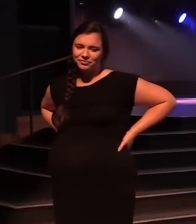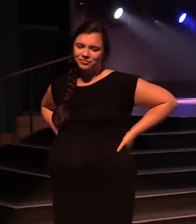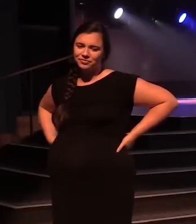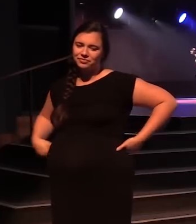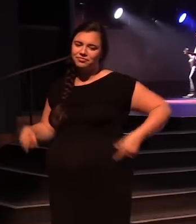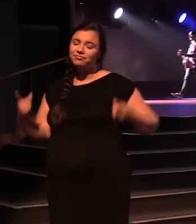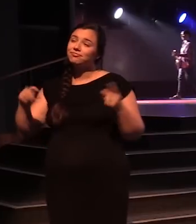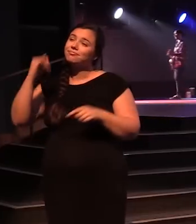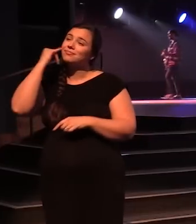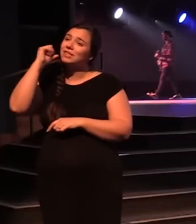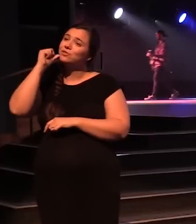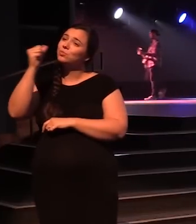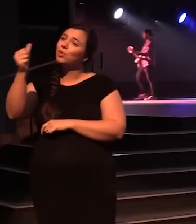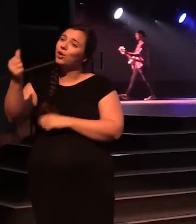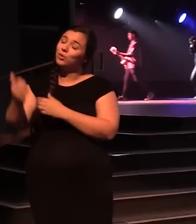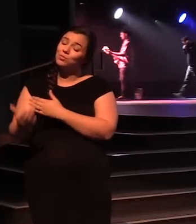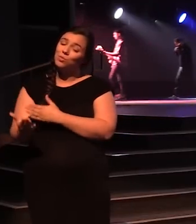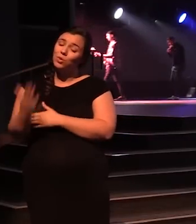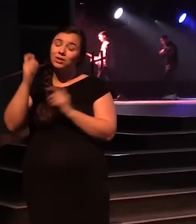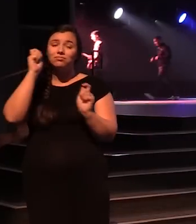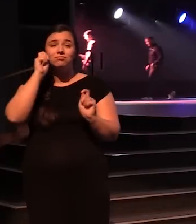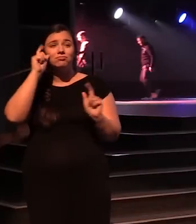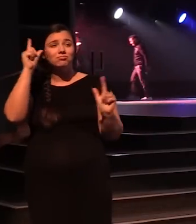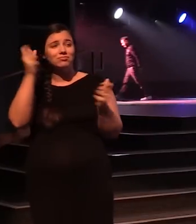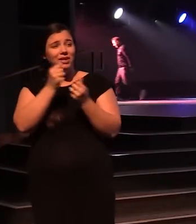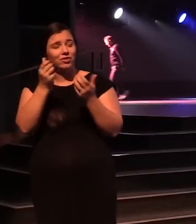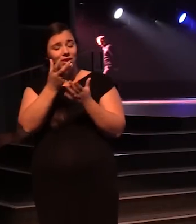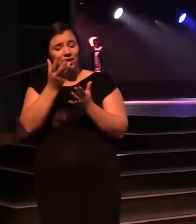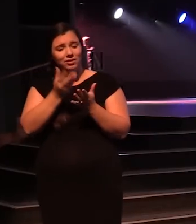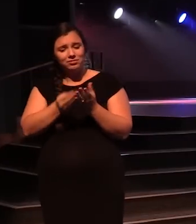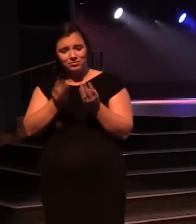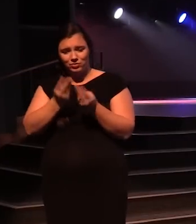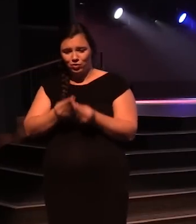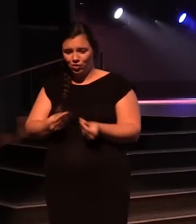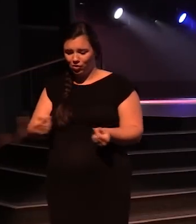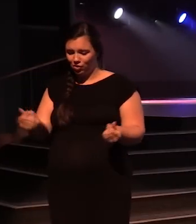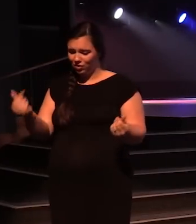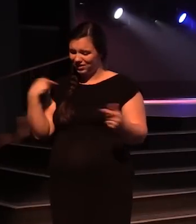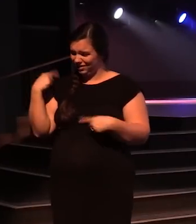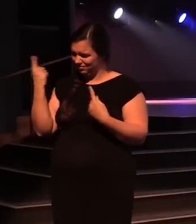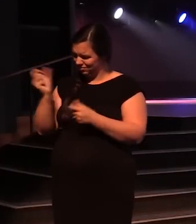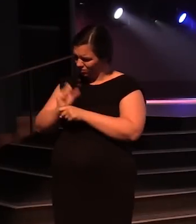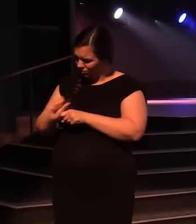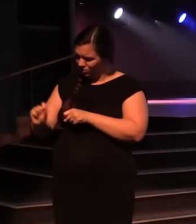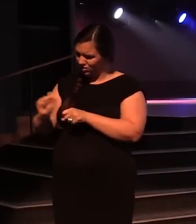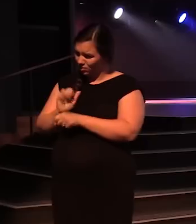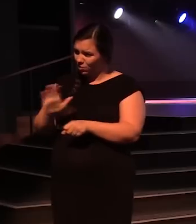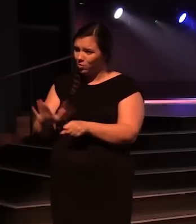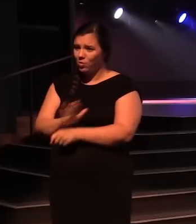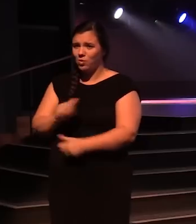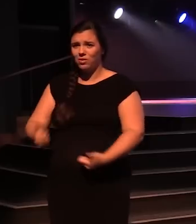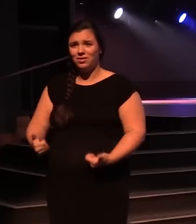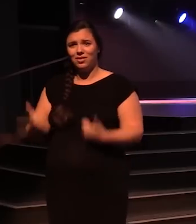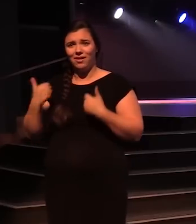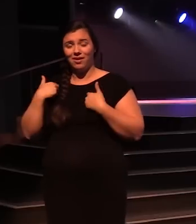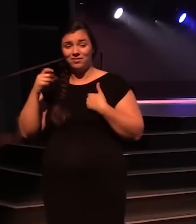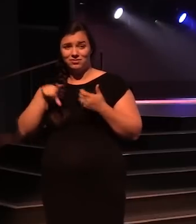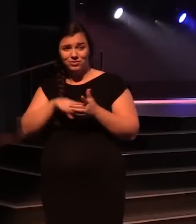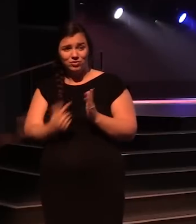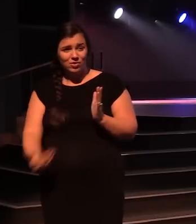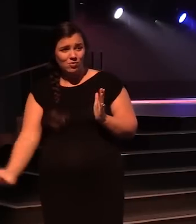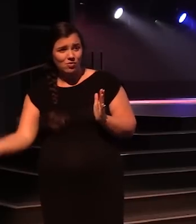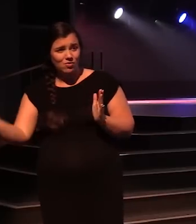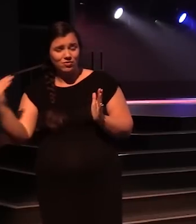Tomorrow all the things were gone, worried for all my life, and I had to start